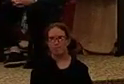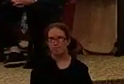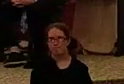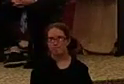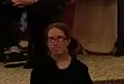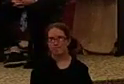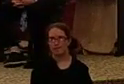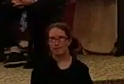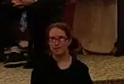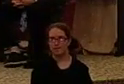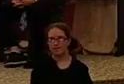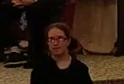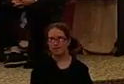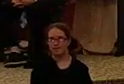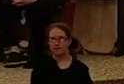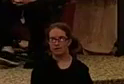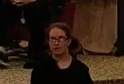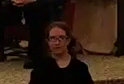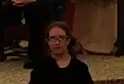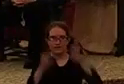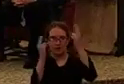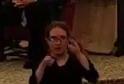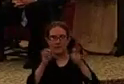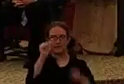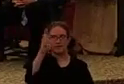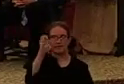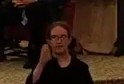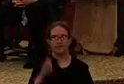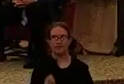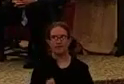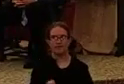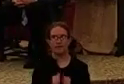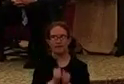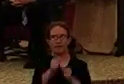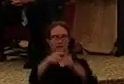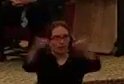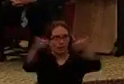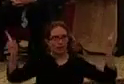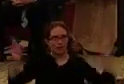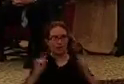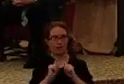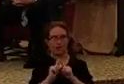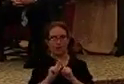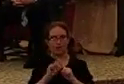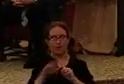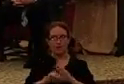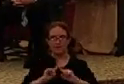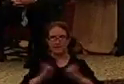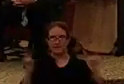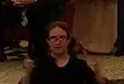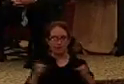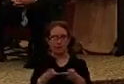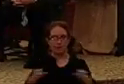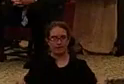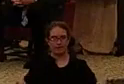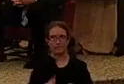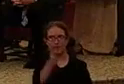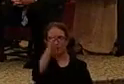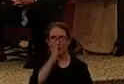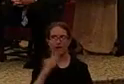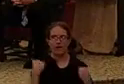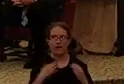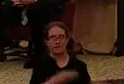You see, what's happened to Abram? He's being led around. He's going all these different places. But God